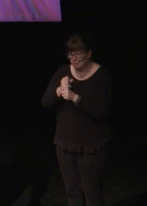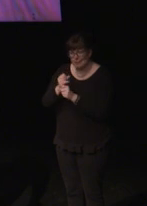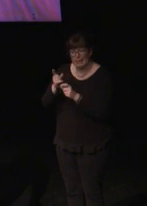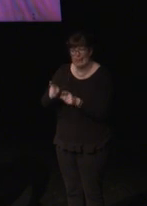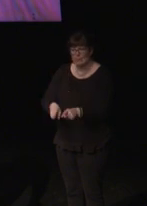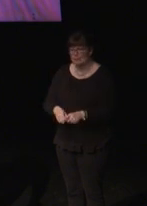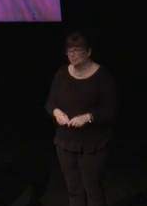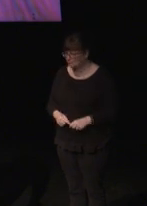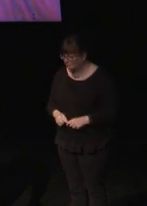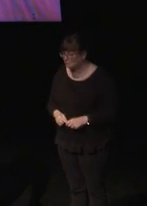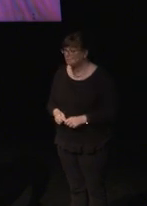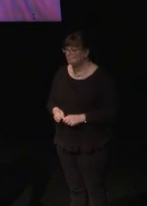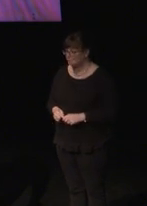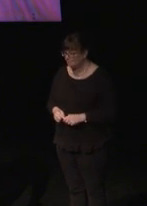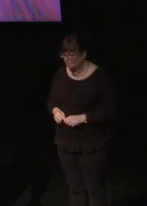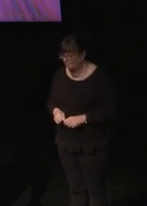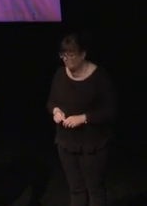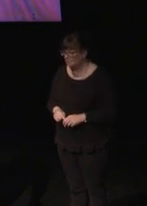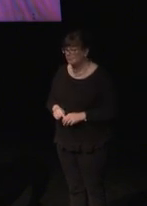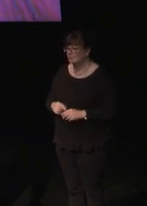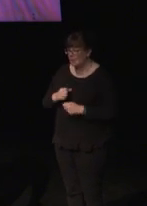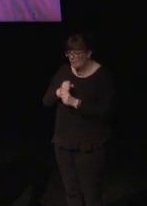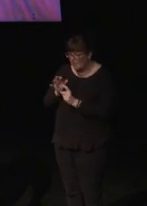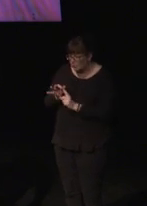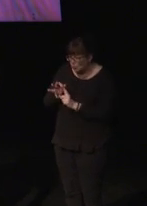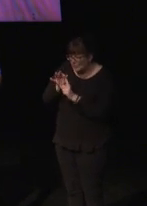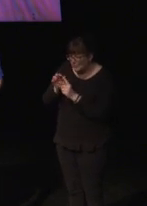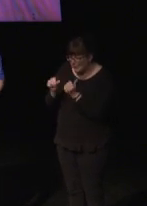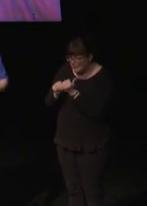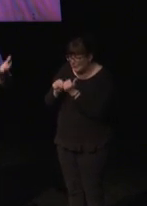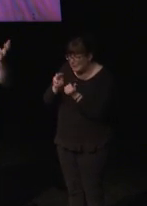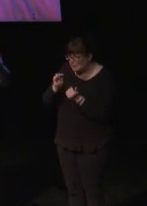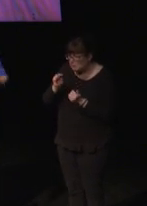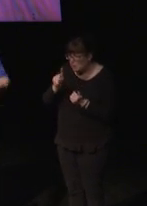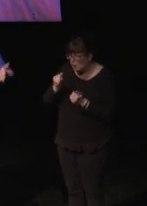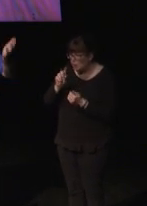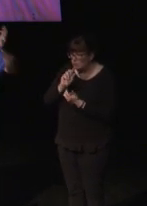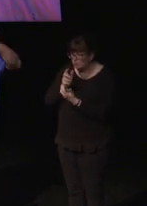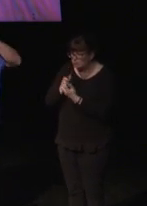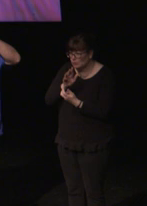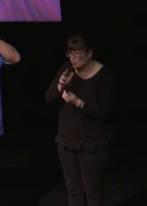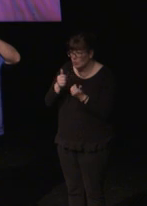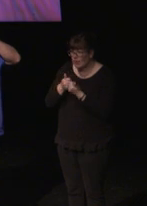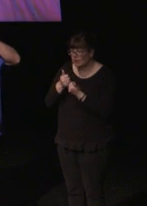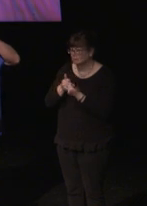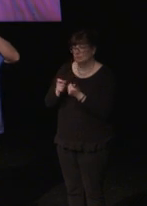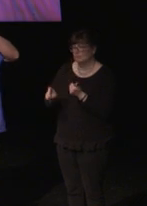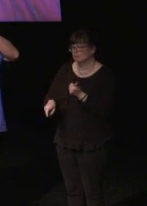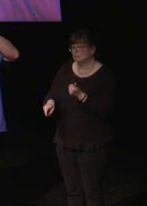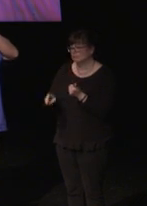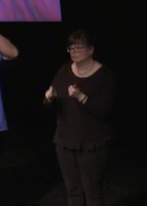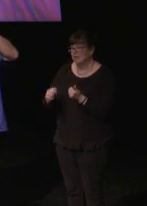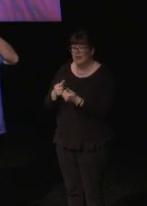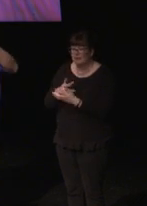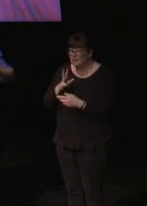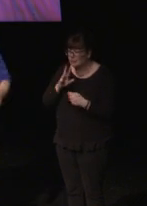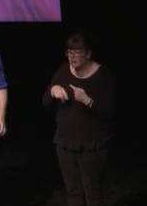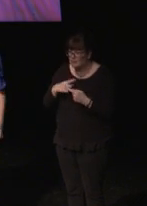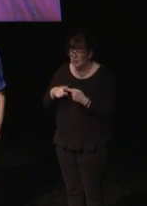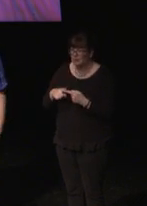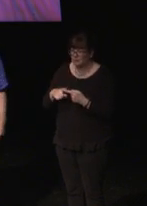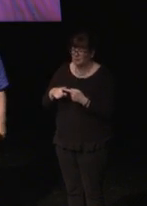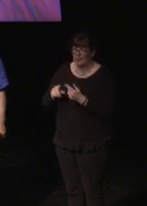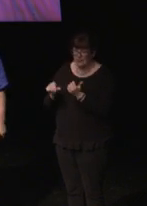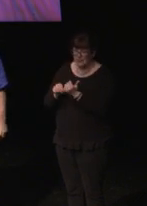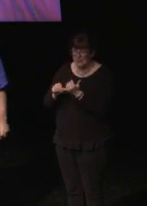You know, making unique assist modes for your game, that was pretty much all of them. And everything we talked about today around assist modes and how important